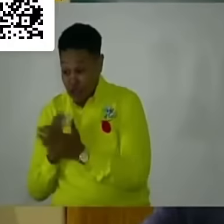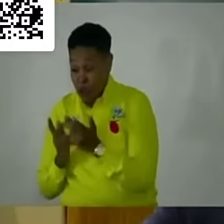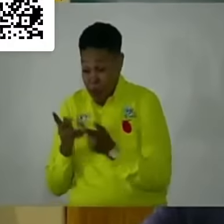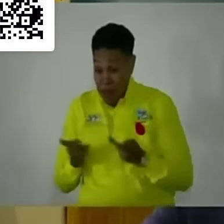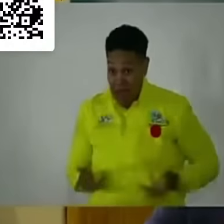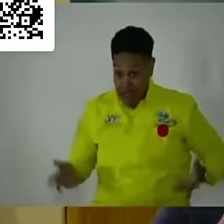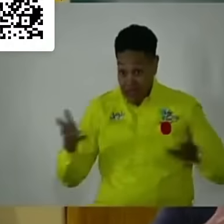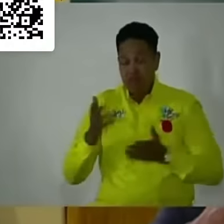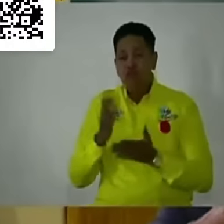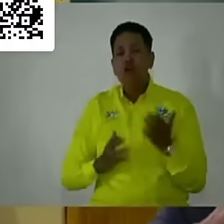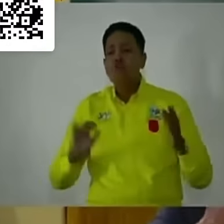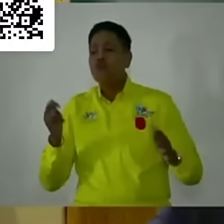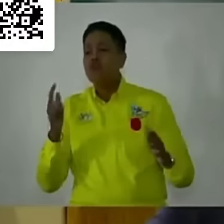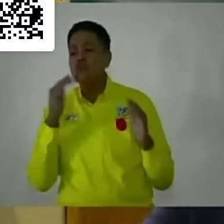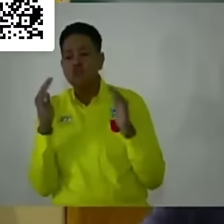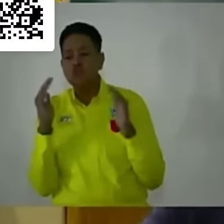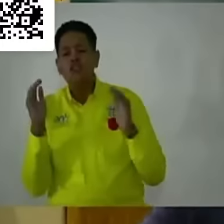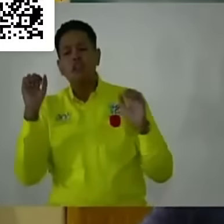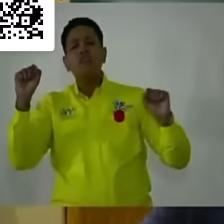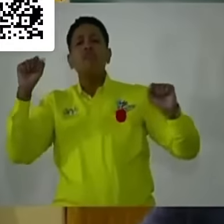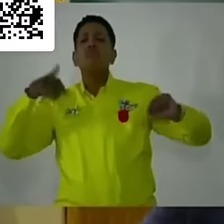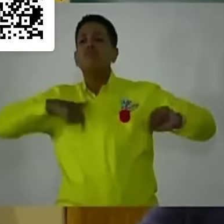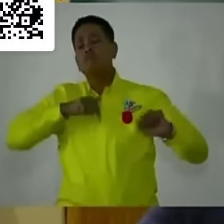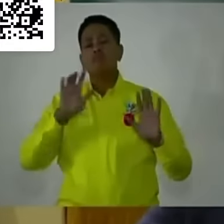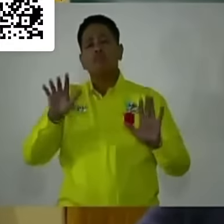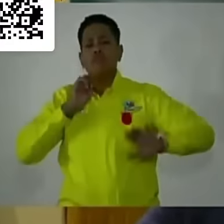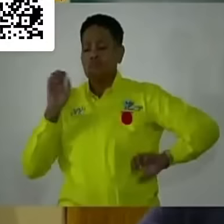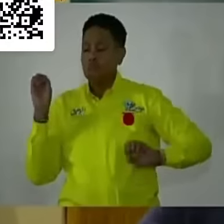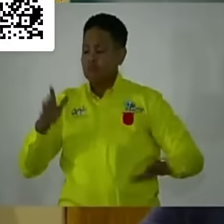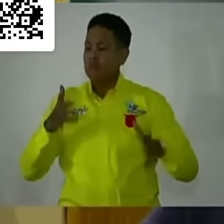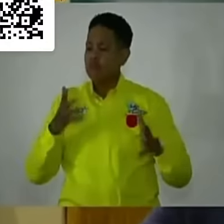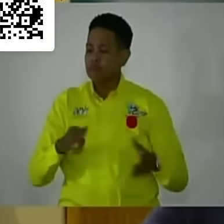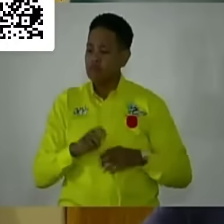some of it is justified, that we put it